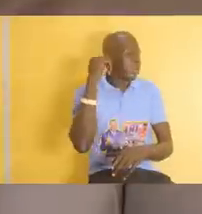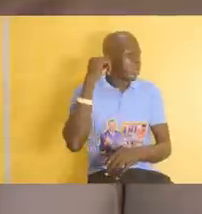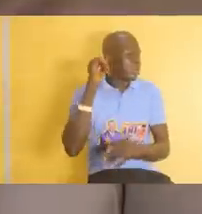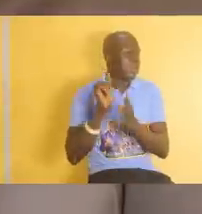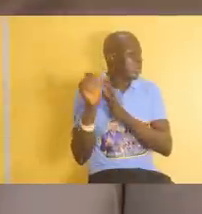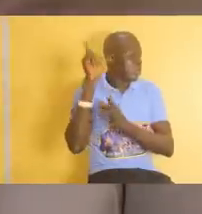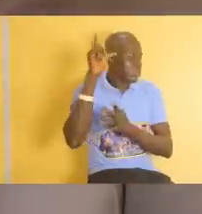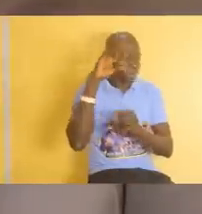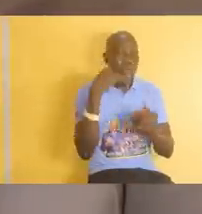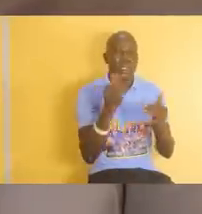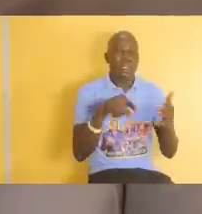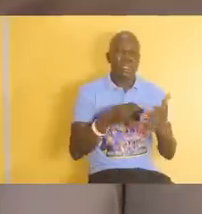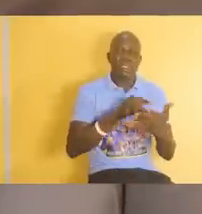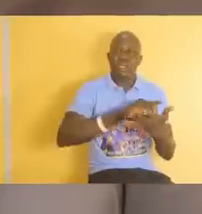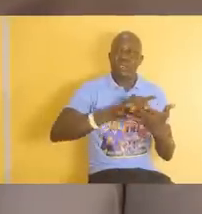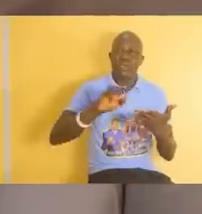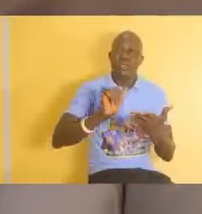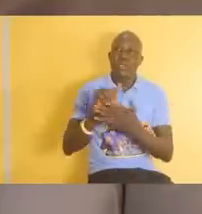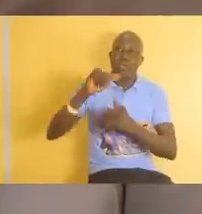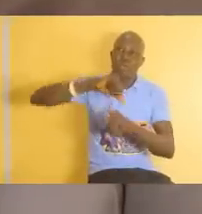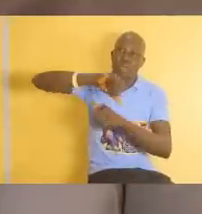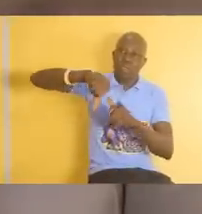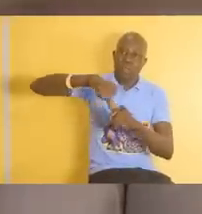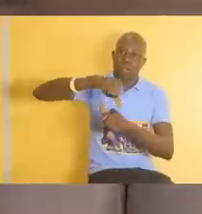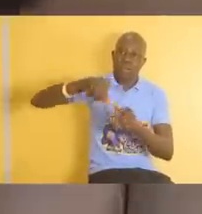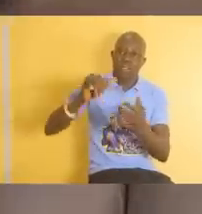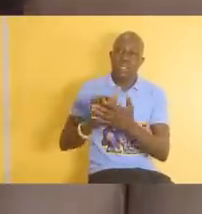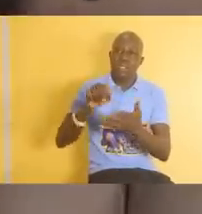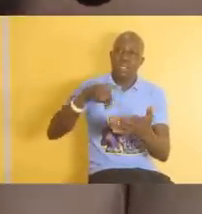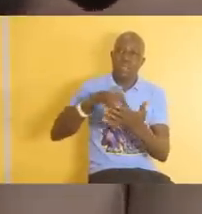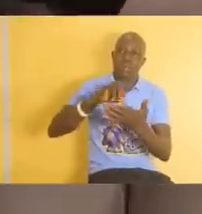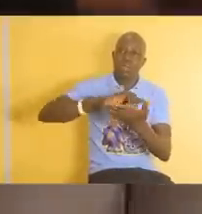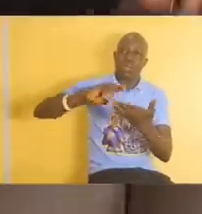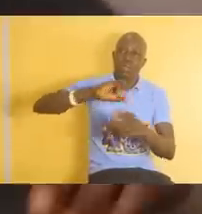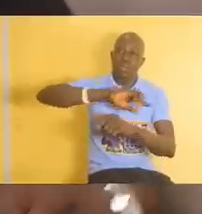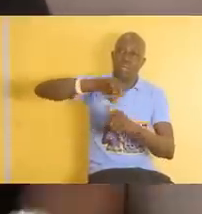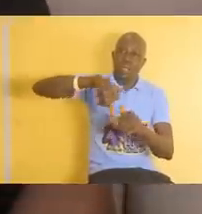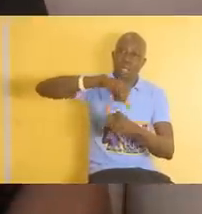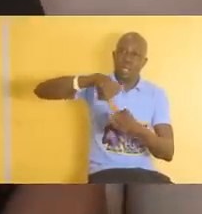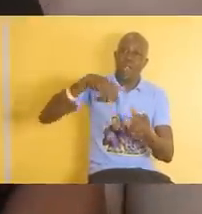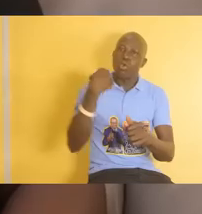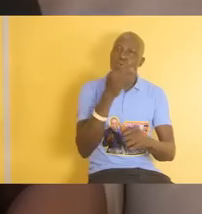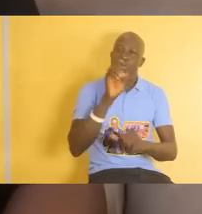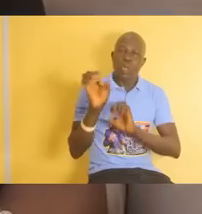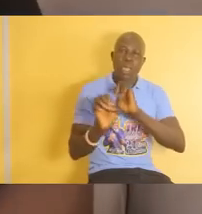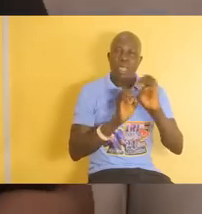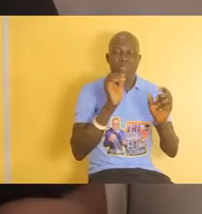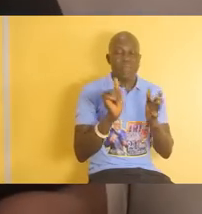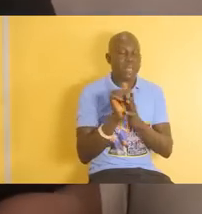every of my listeners. Ose ororo na wa yi o. The week of anointing. Ose ororo re o. Week of anointing. Gbogbo anybody me